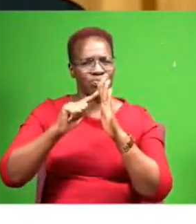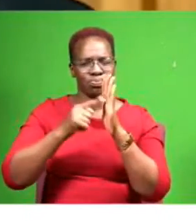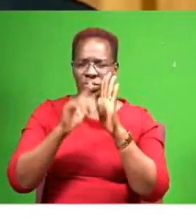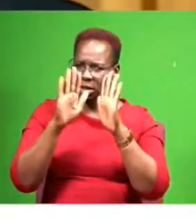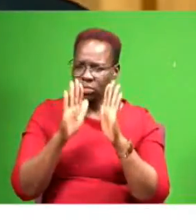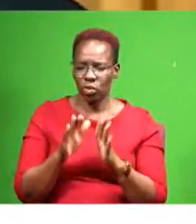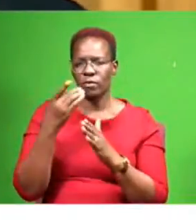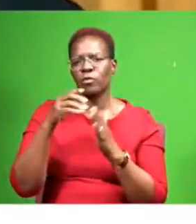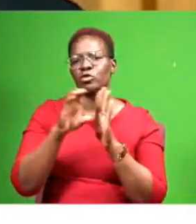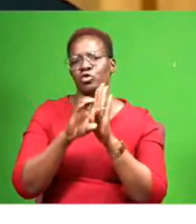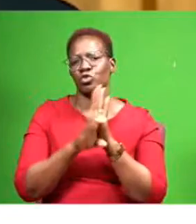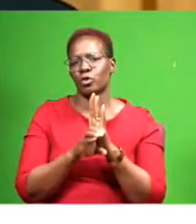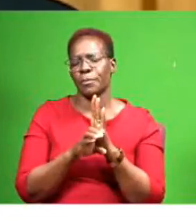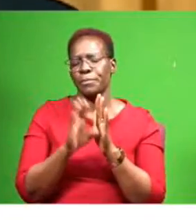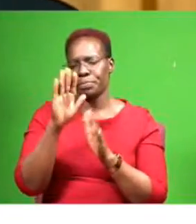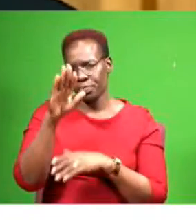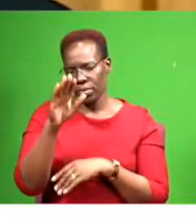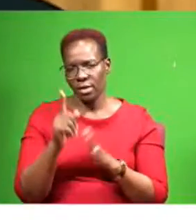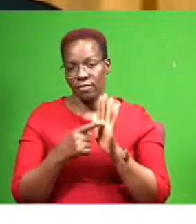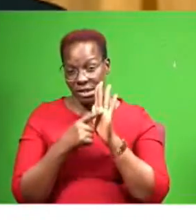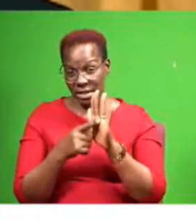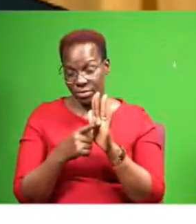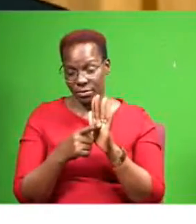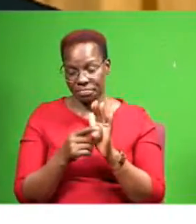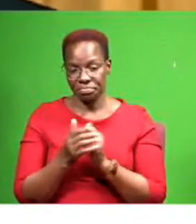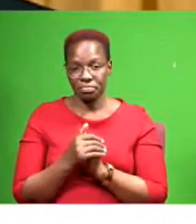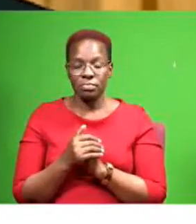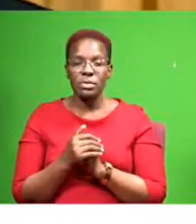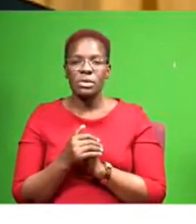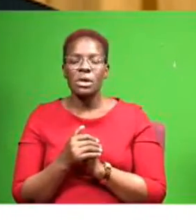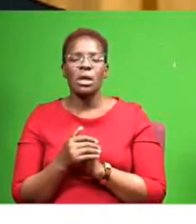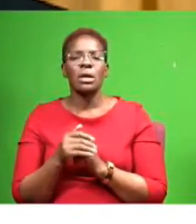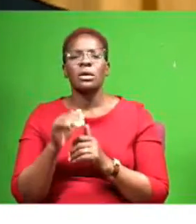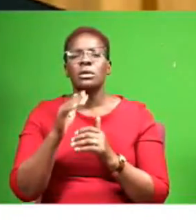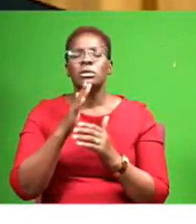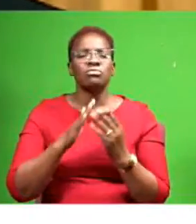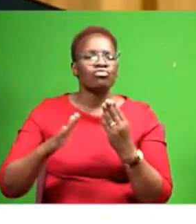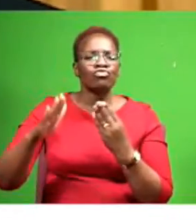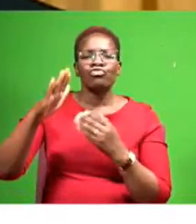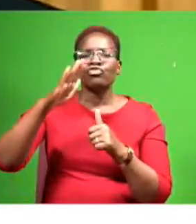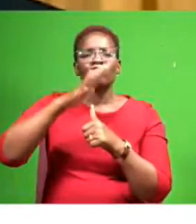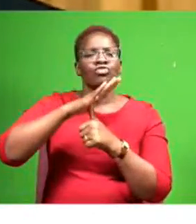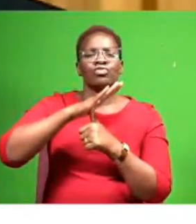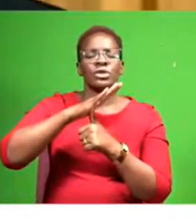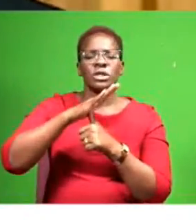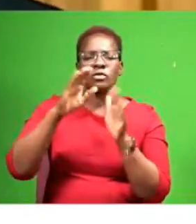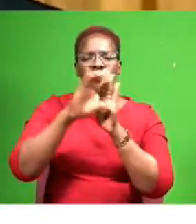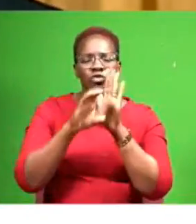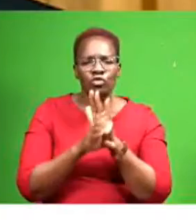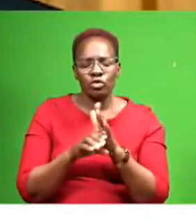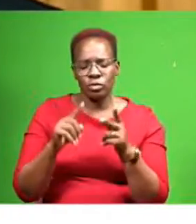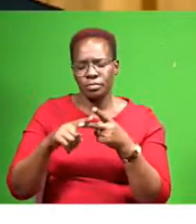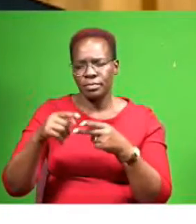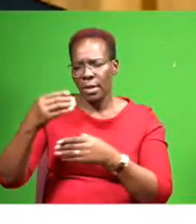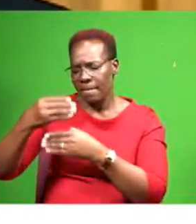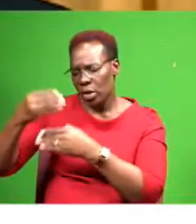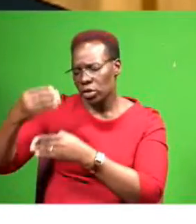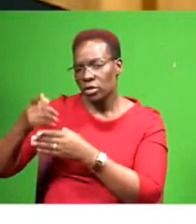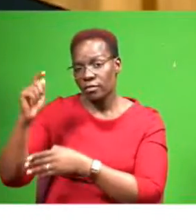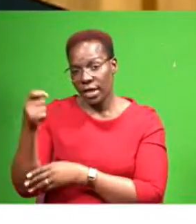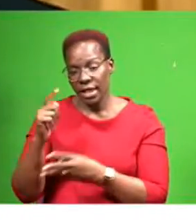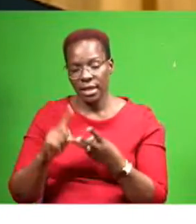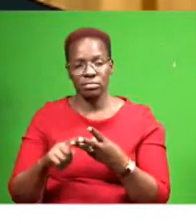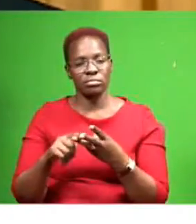For example, without the thematic areas of the supremacy of the Constitution, the territory of Kenya, and the sovereignty of the people,